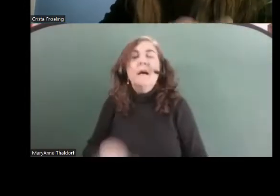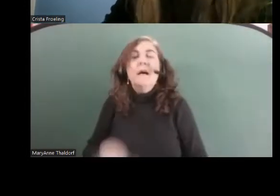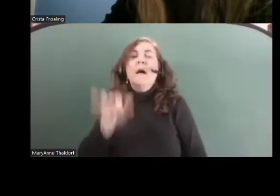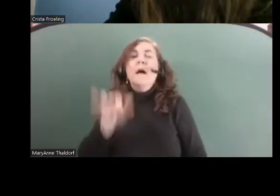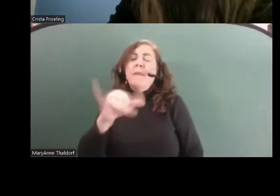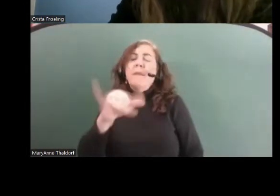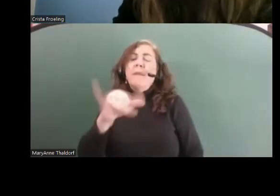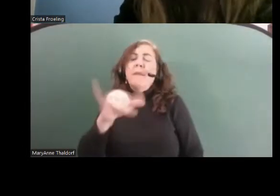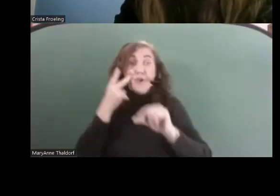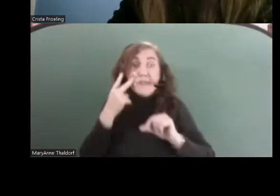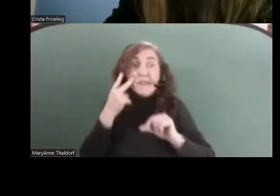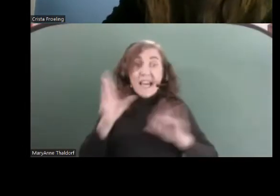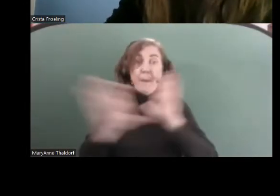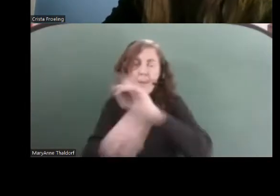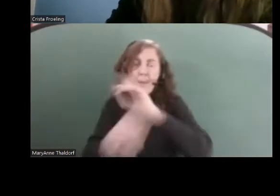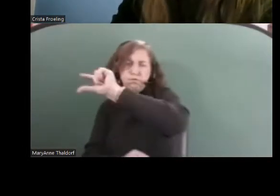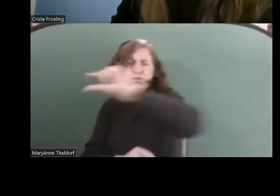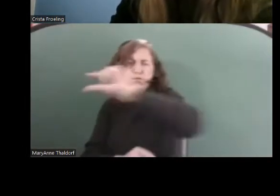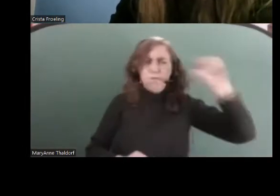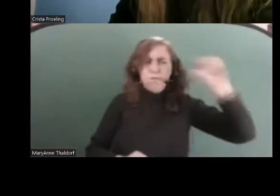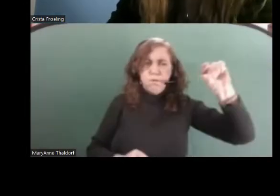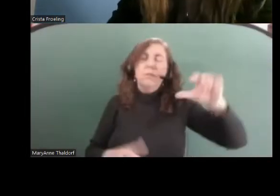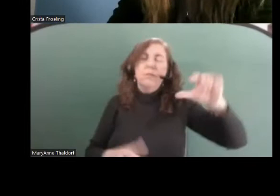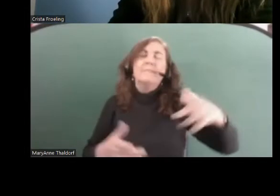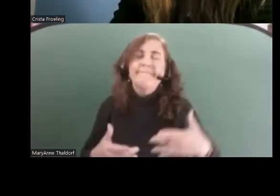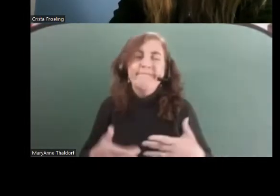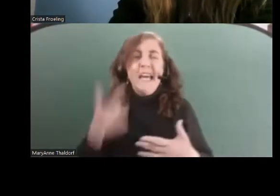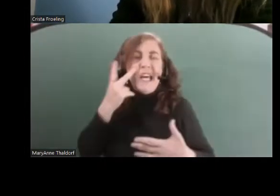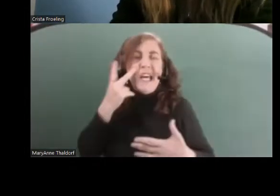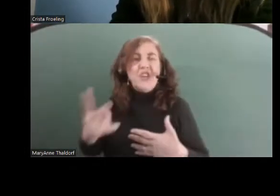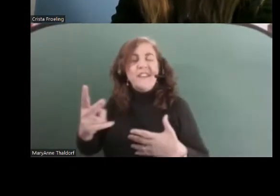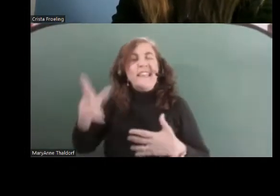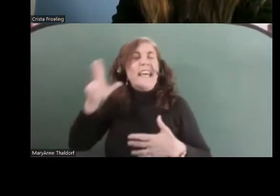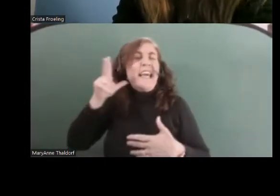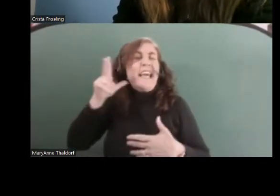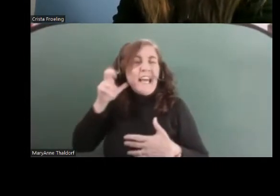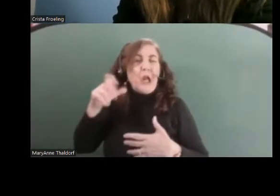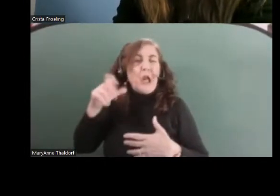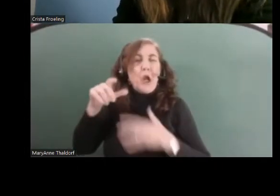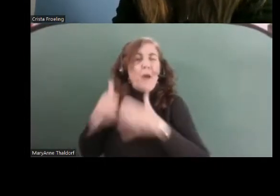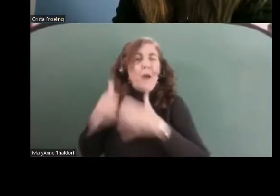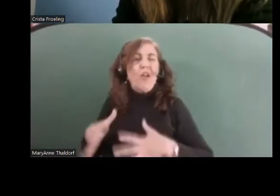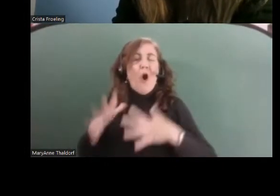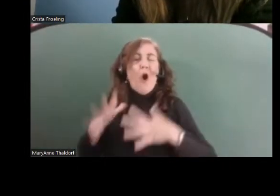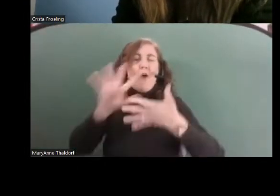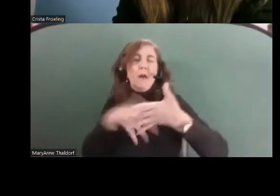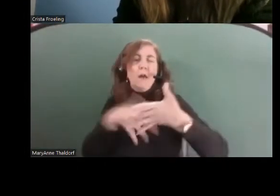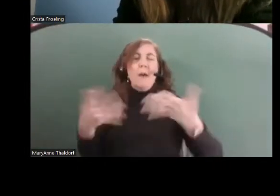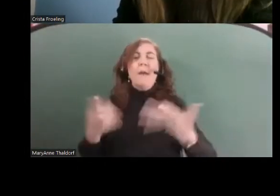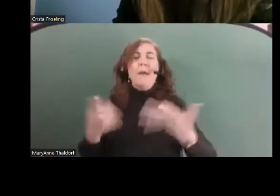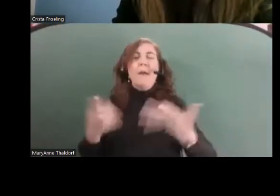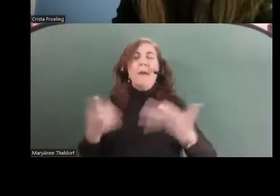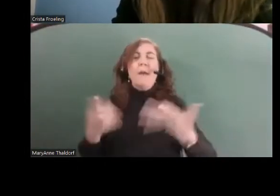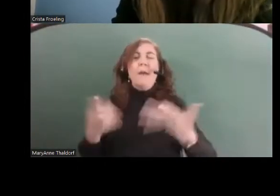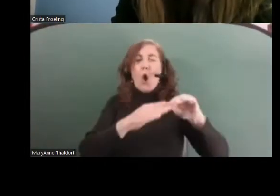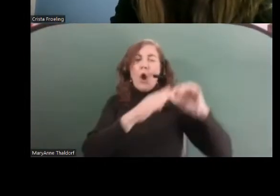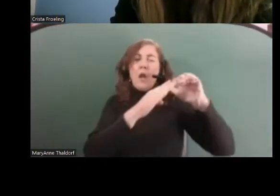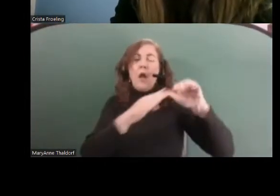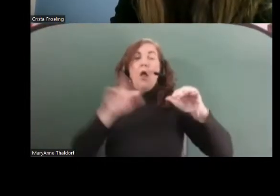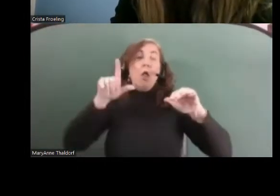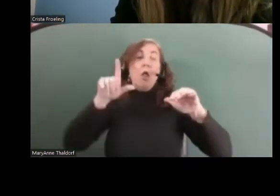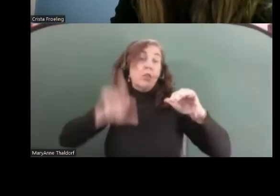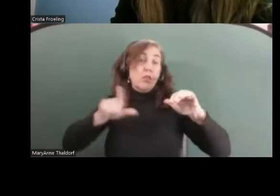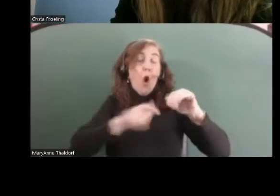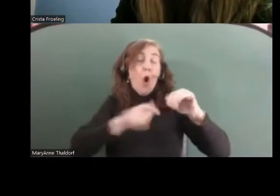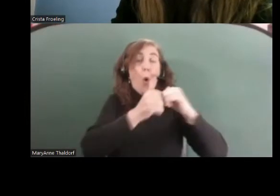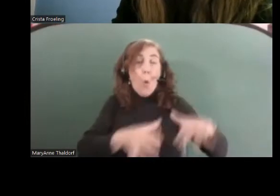you will see hearing loss like that, but a lot of times you'll have the hearing loss will start off in the yellow, in the low pitches, and it